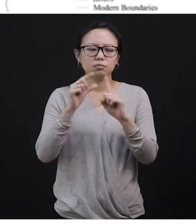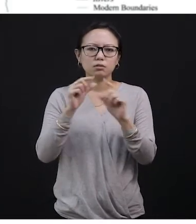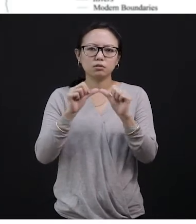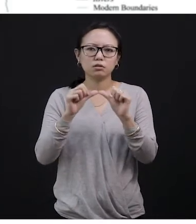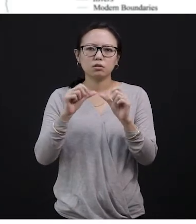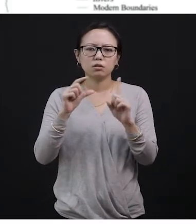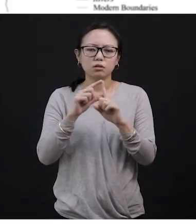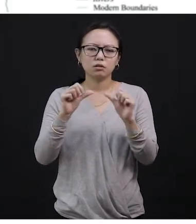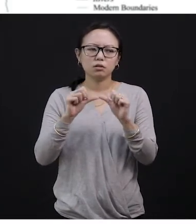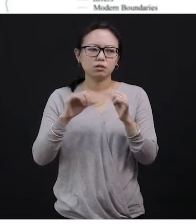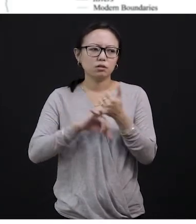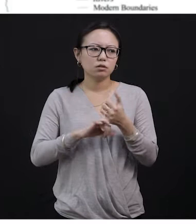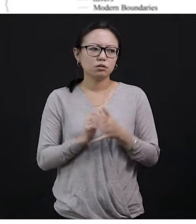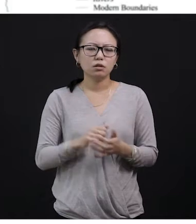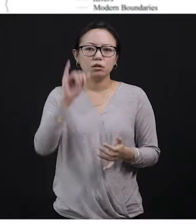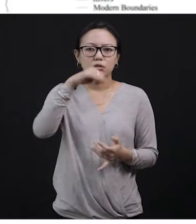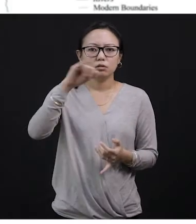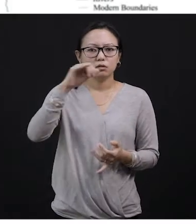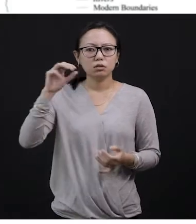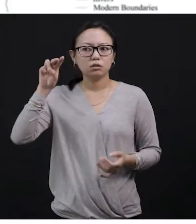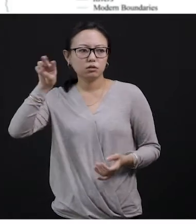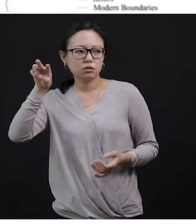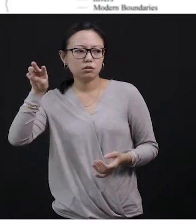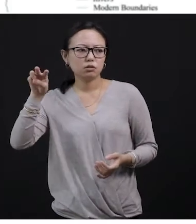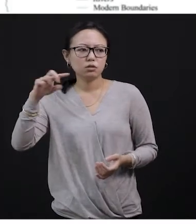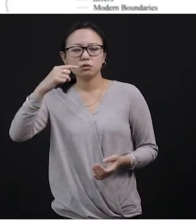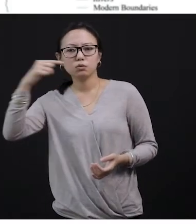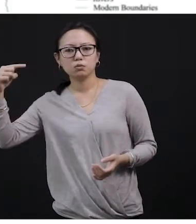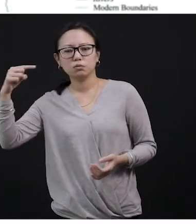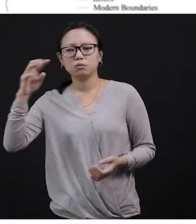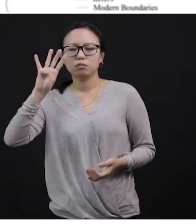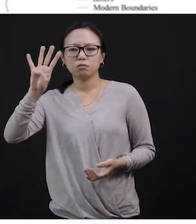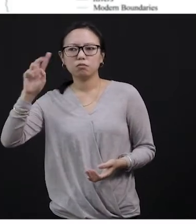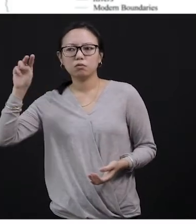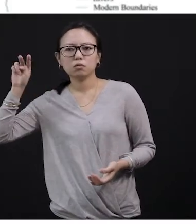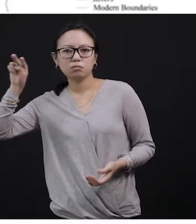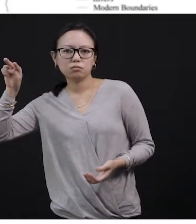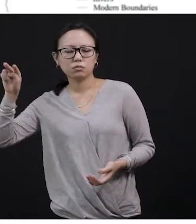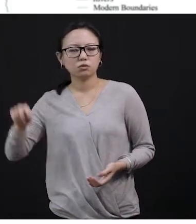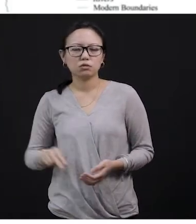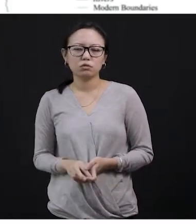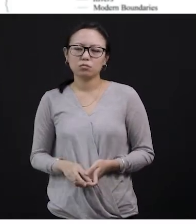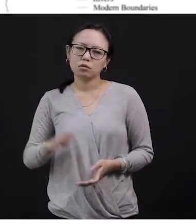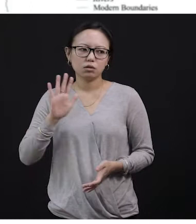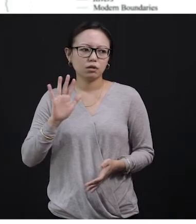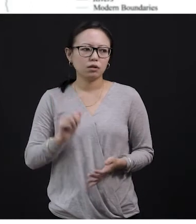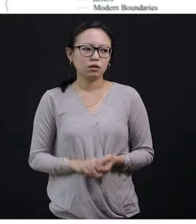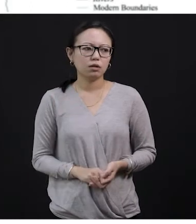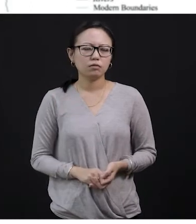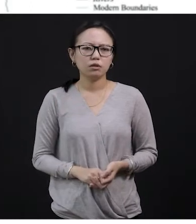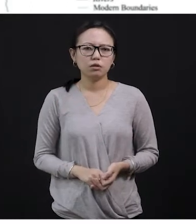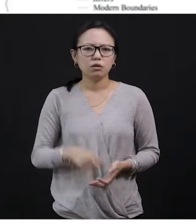BC. And regarding this kingdom, we can learn through the Jataka tales,